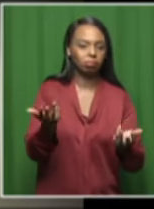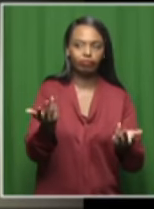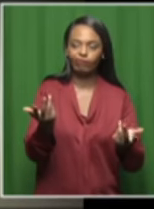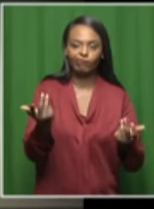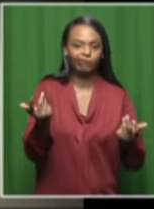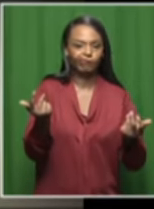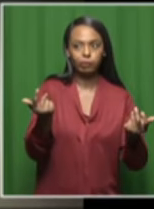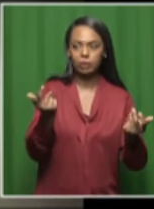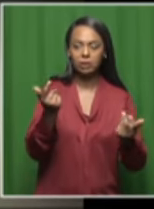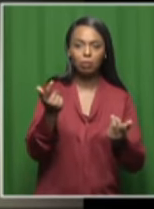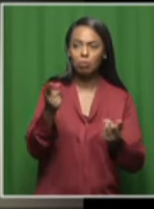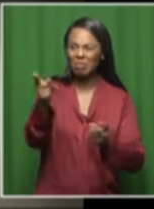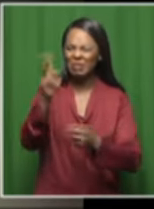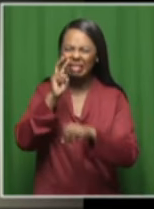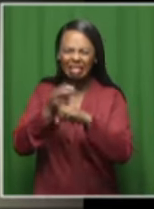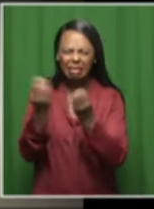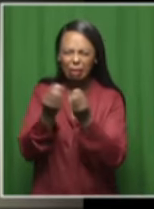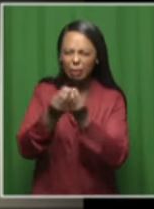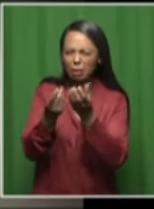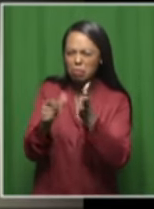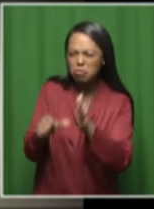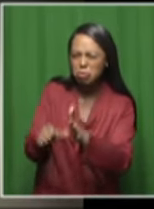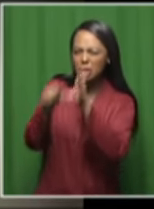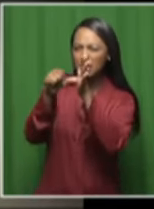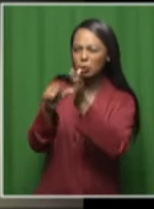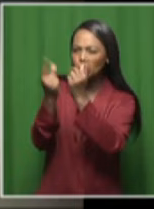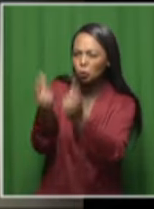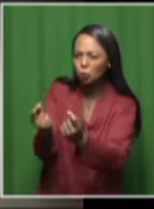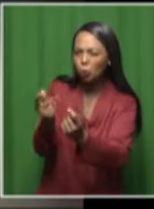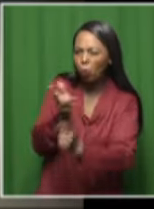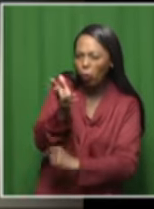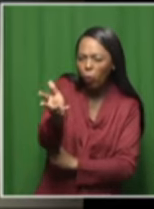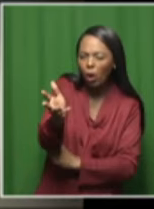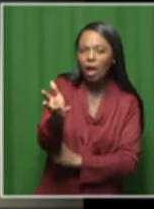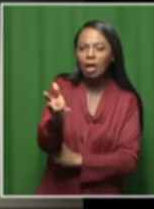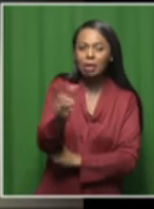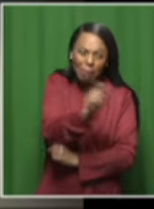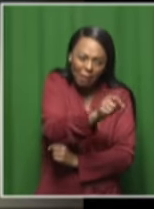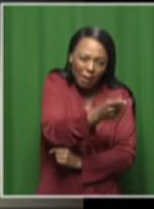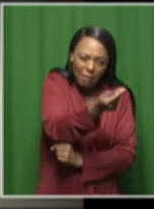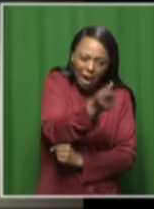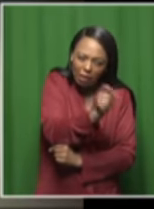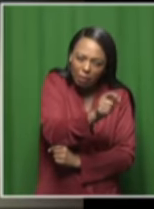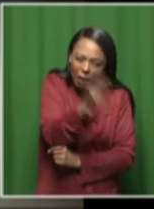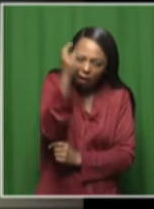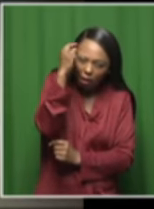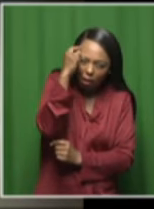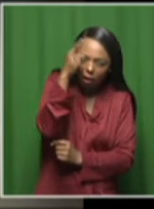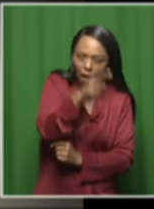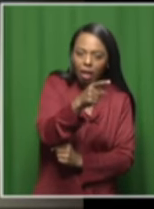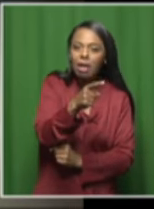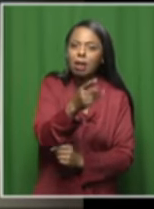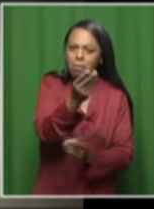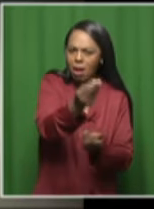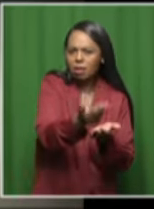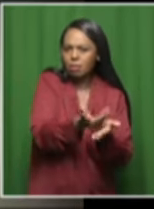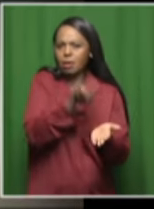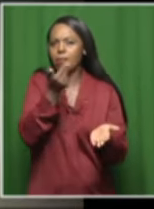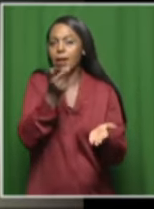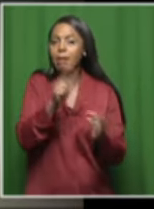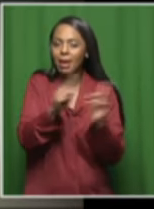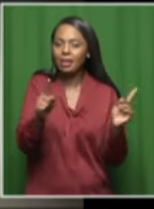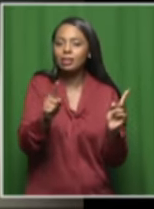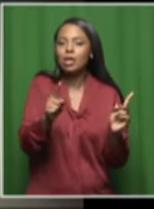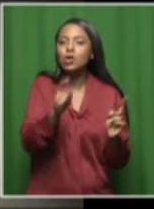it's needed for something very important, and it's a good trade-off, and you should take the money and you should use it, put it to good use.